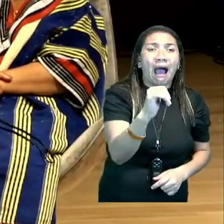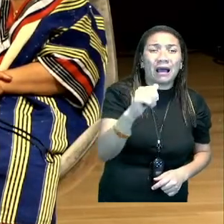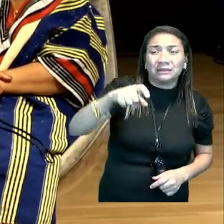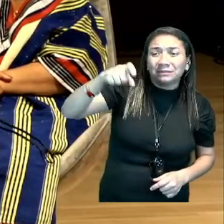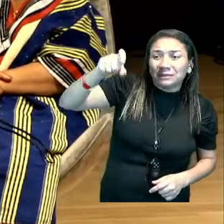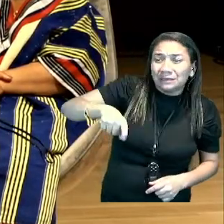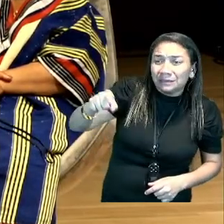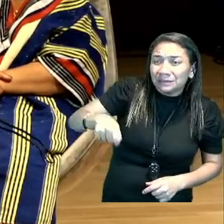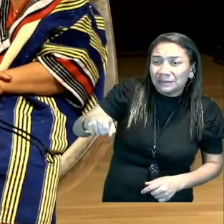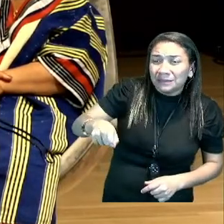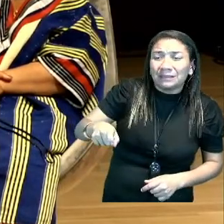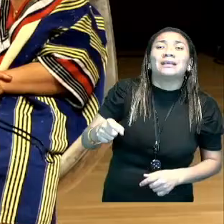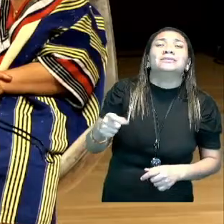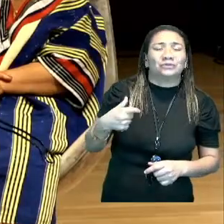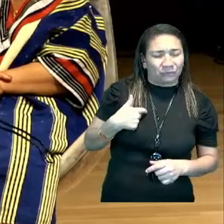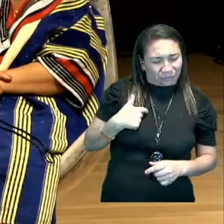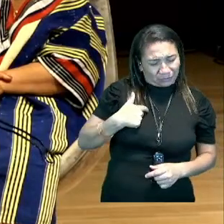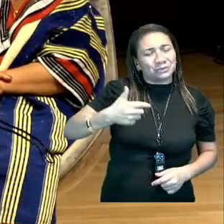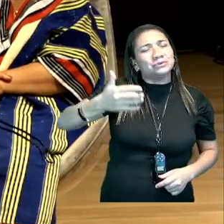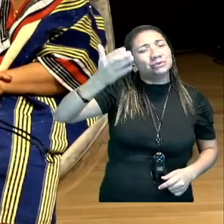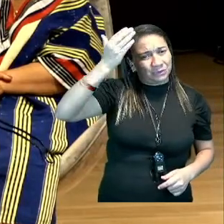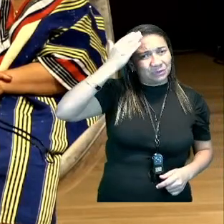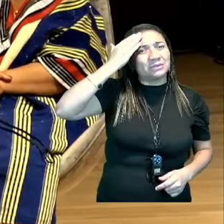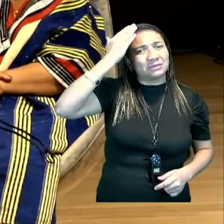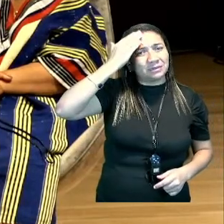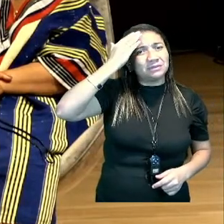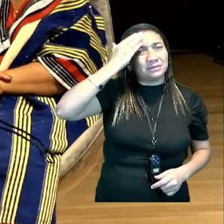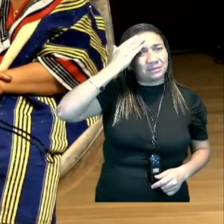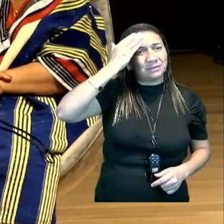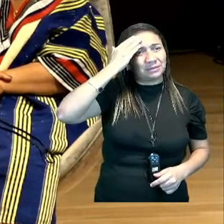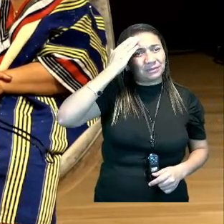of women and their diversity.